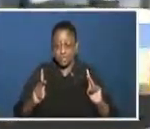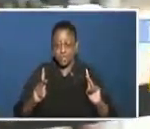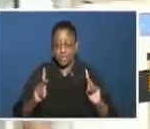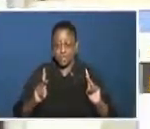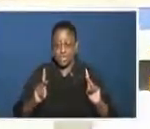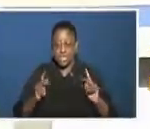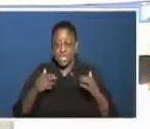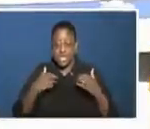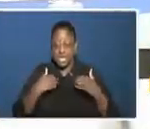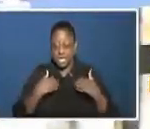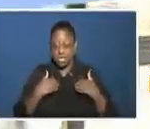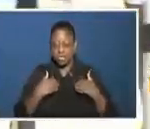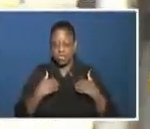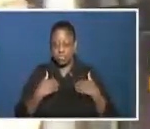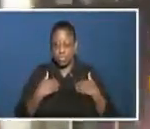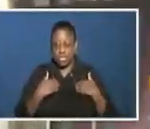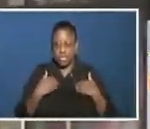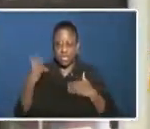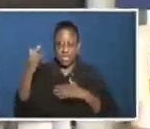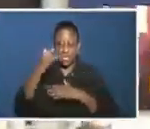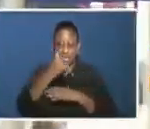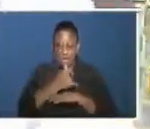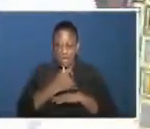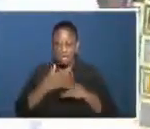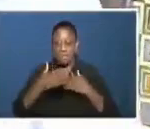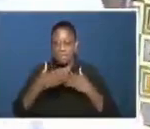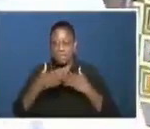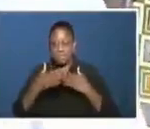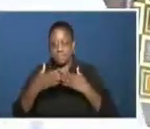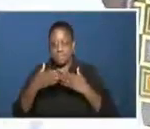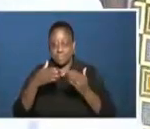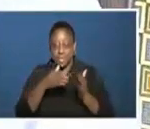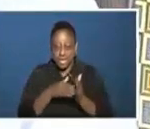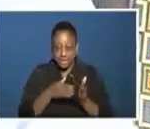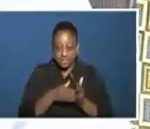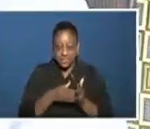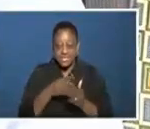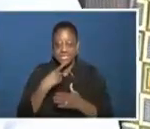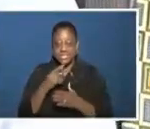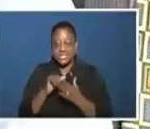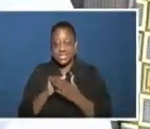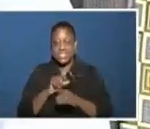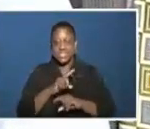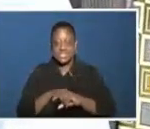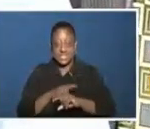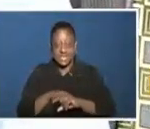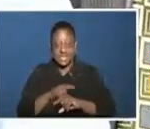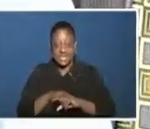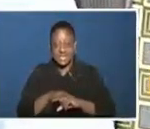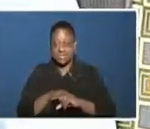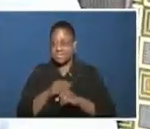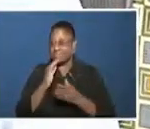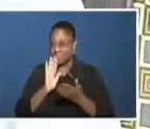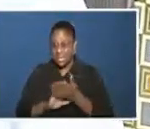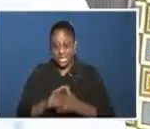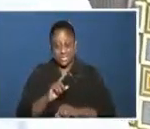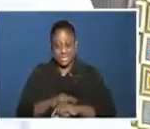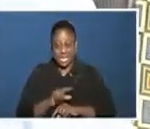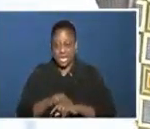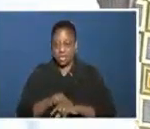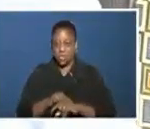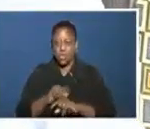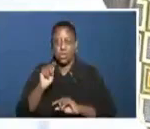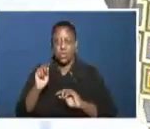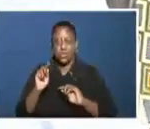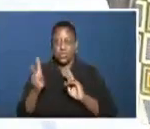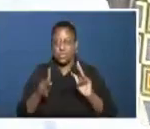an inspection going on from TSA. The timing of this action could not be worse, but we